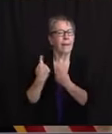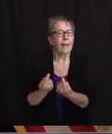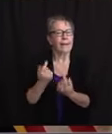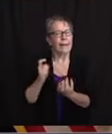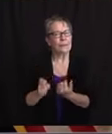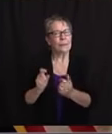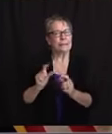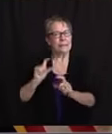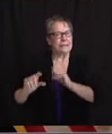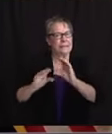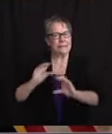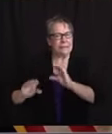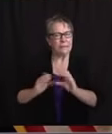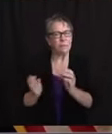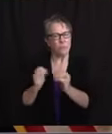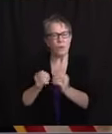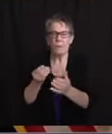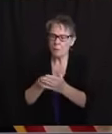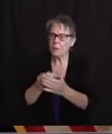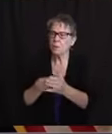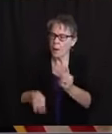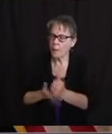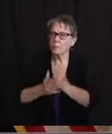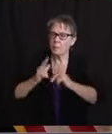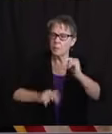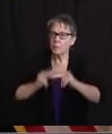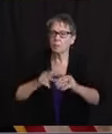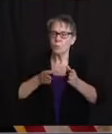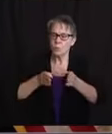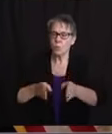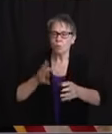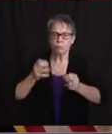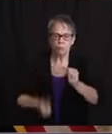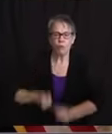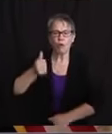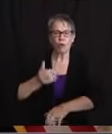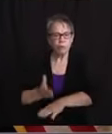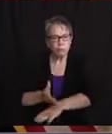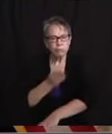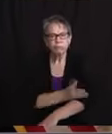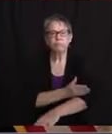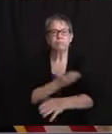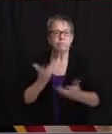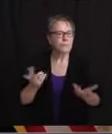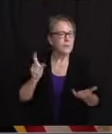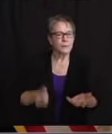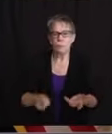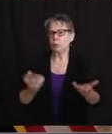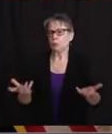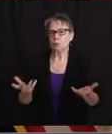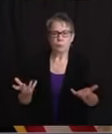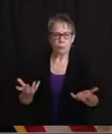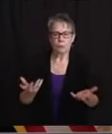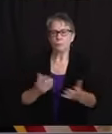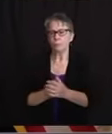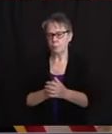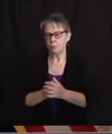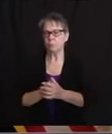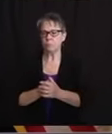was growing up, dreaming someday of getting into that middle class. So yes, you do have a lot of folks who are going to get